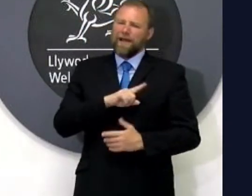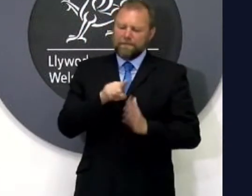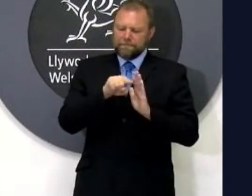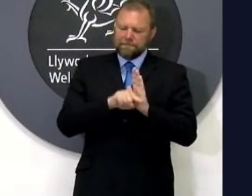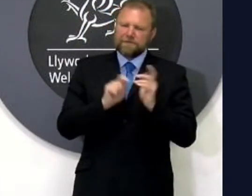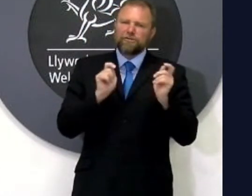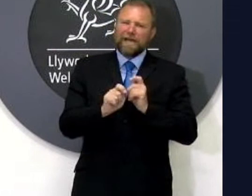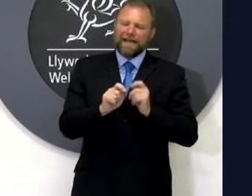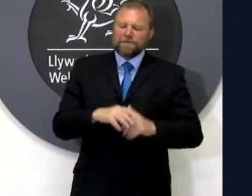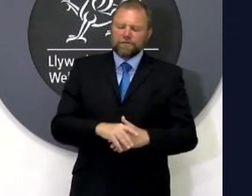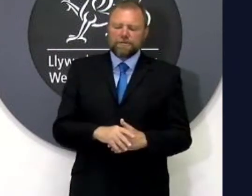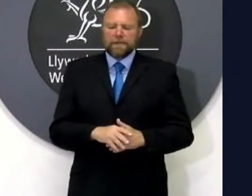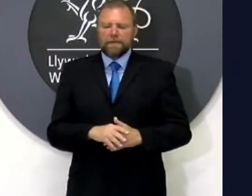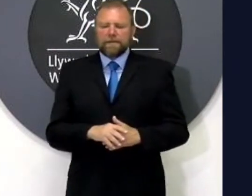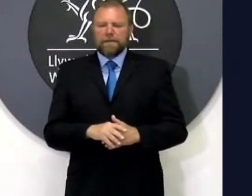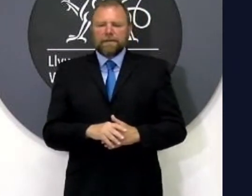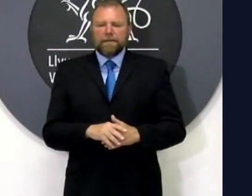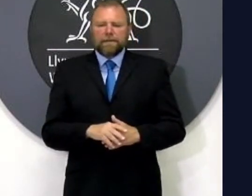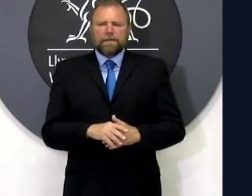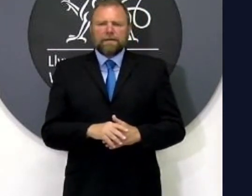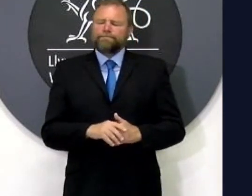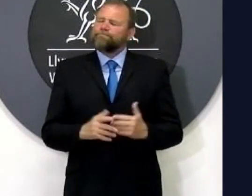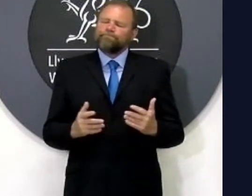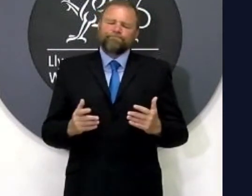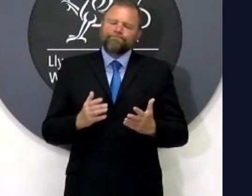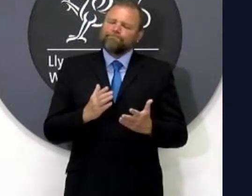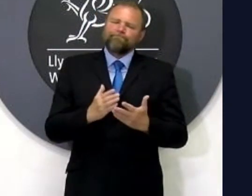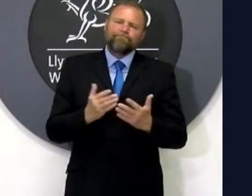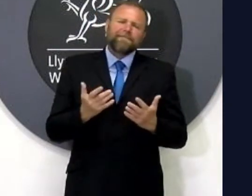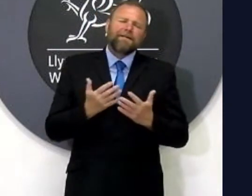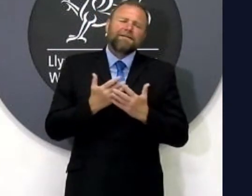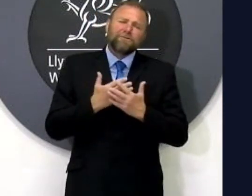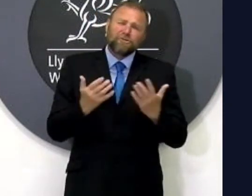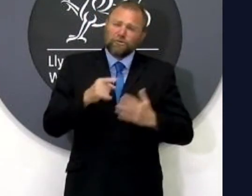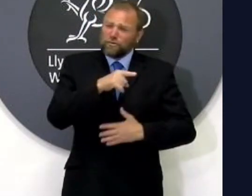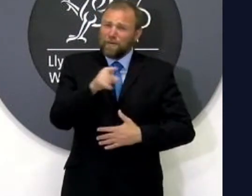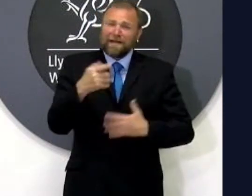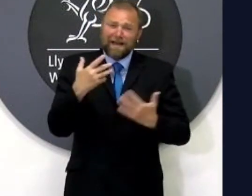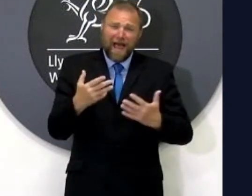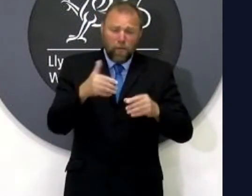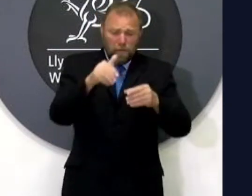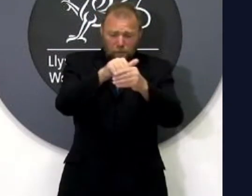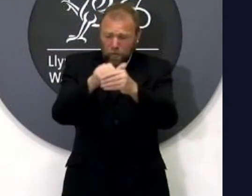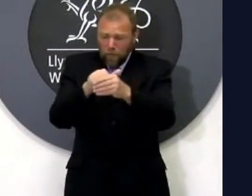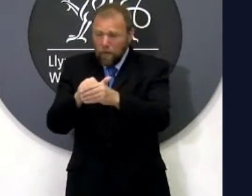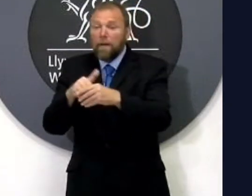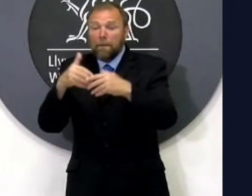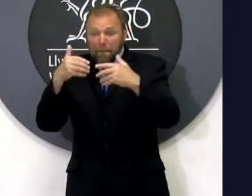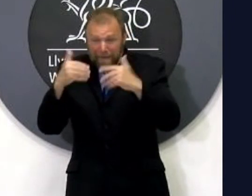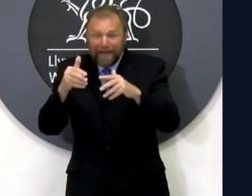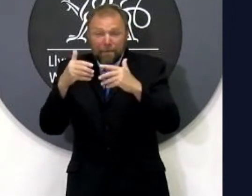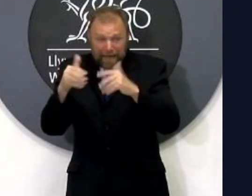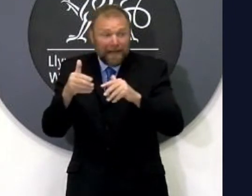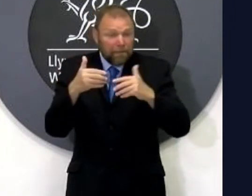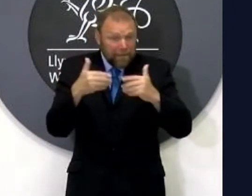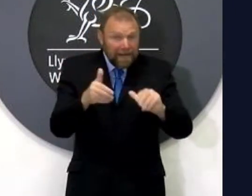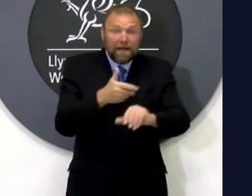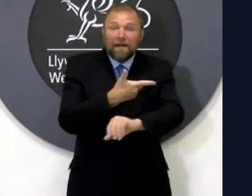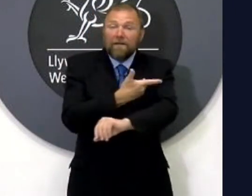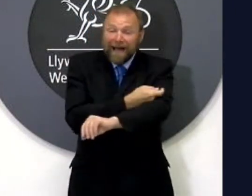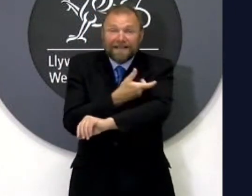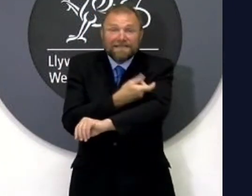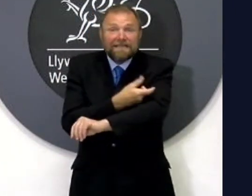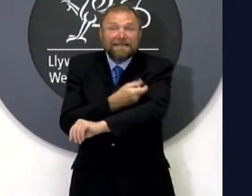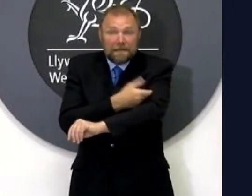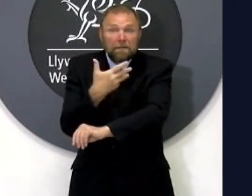The fact that we've got so many people within these care homes now vaccinated means that we think we've got a degree of protection